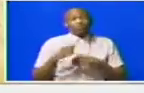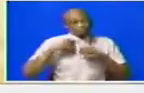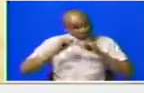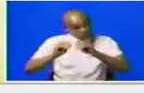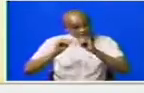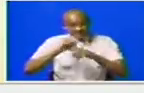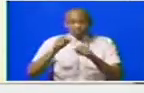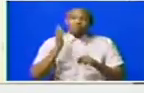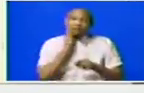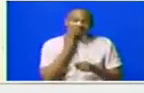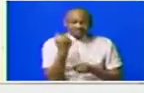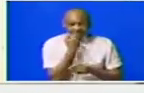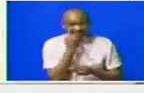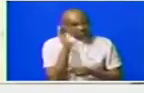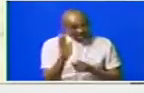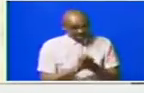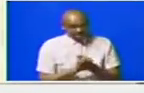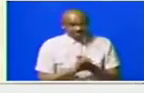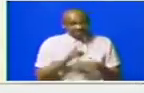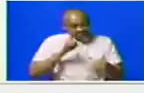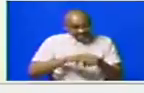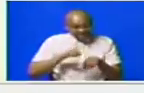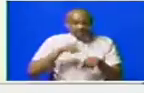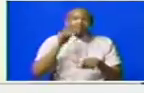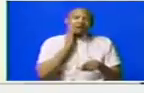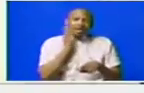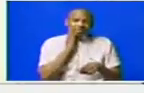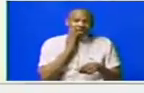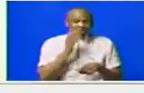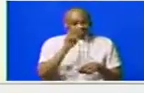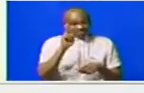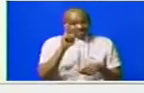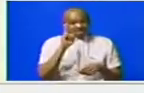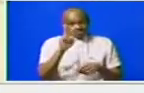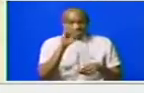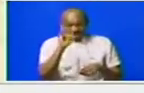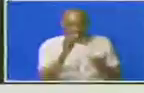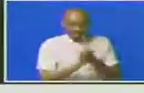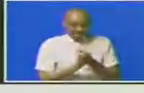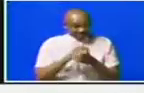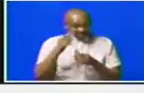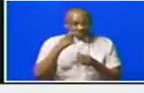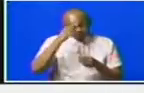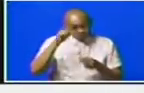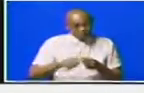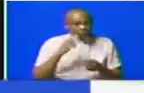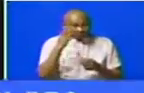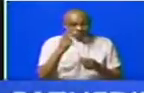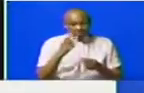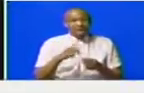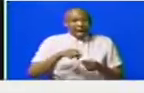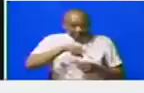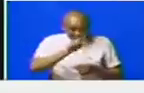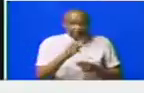her mother's diabetes, and now, when Catherine is visually impaired, she helps a lot. She's the one who tests my